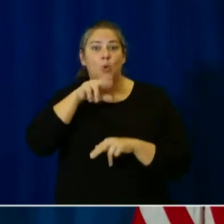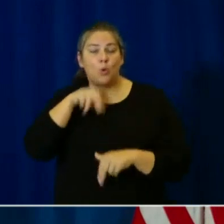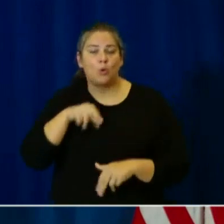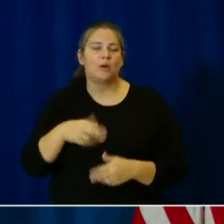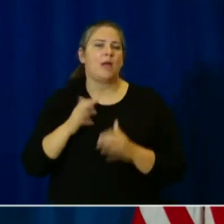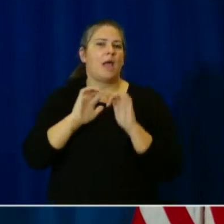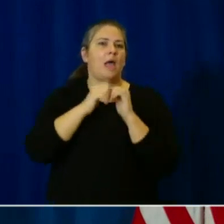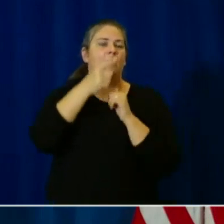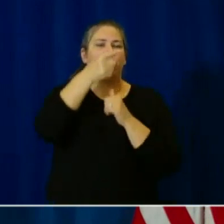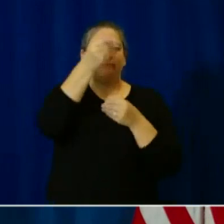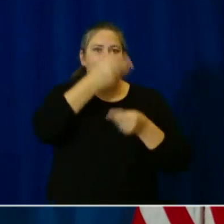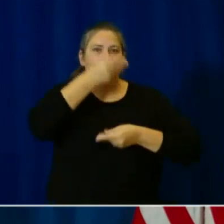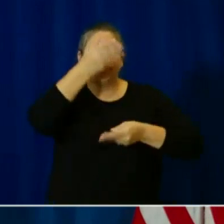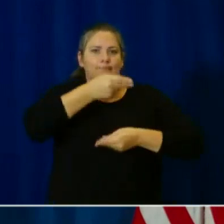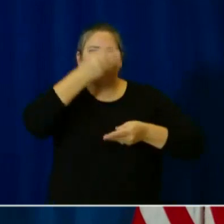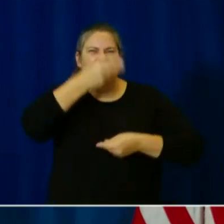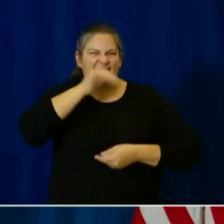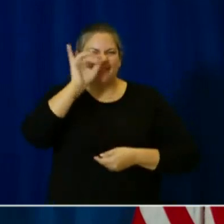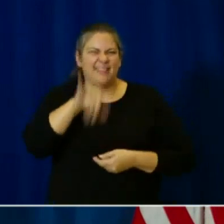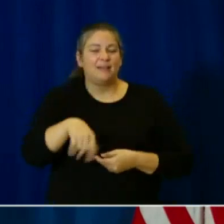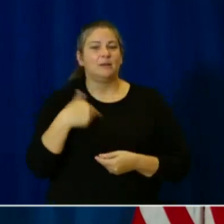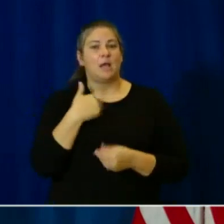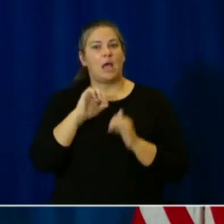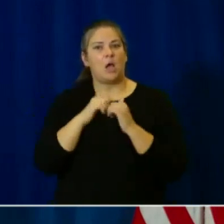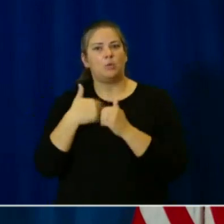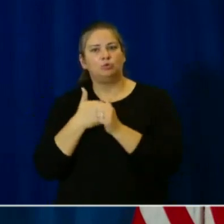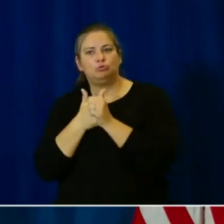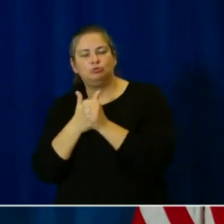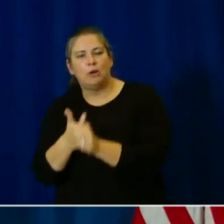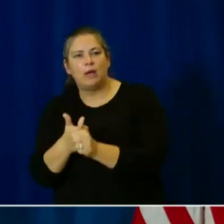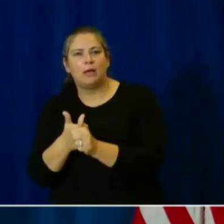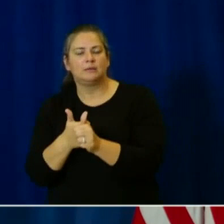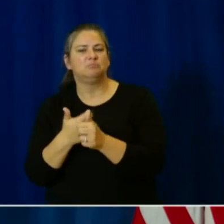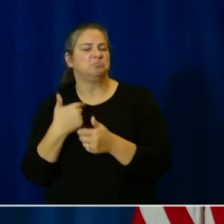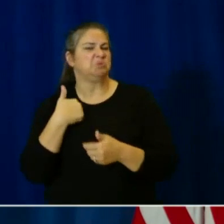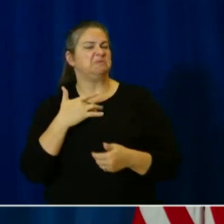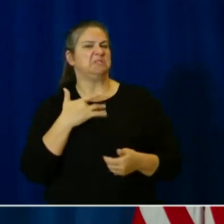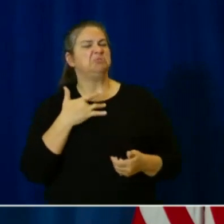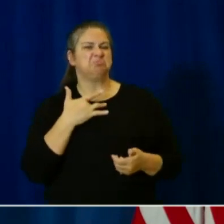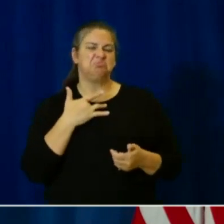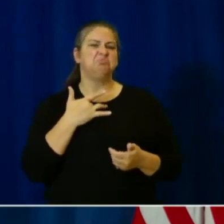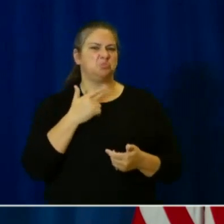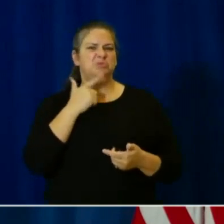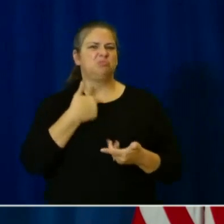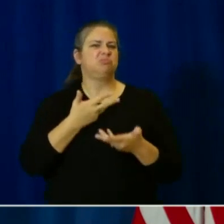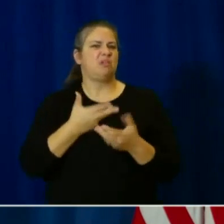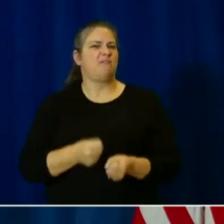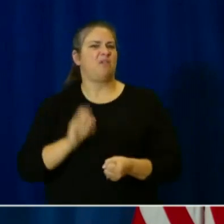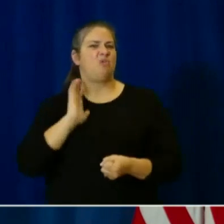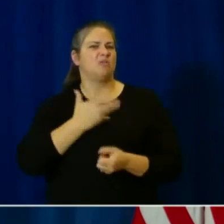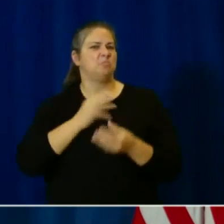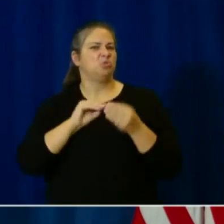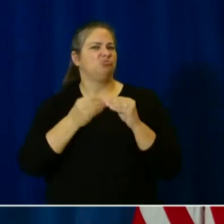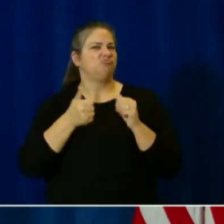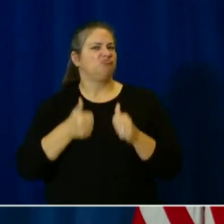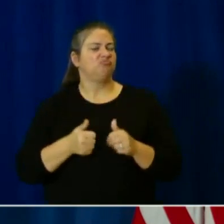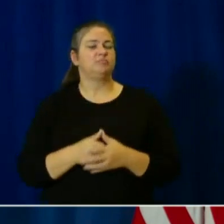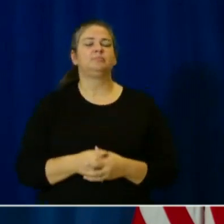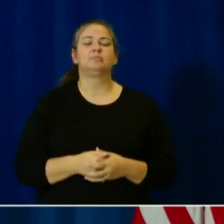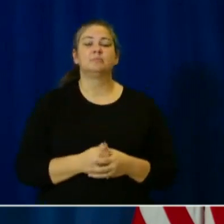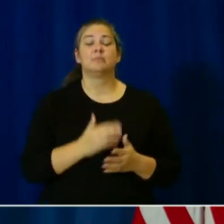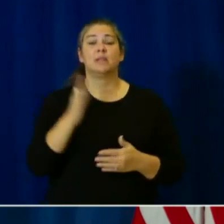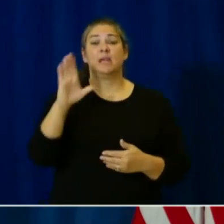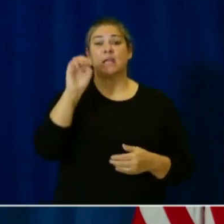tracking very, very closely to where we have real confidence in this number. New cases by